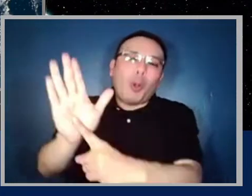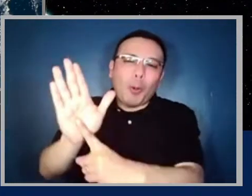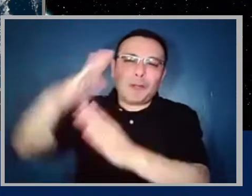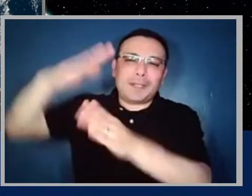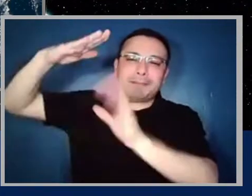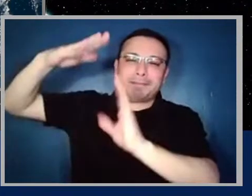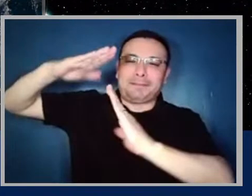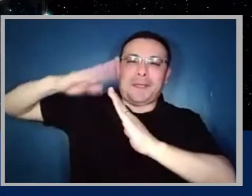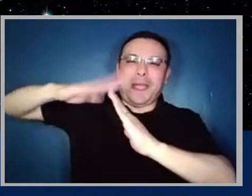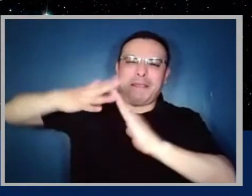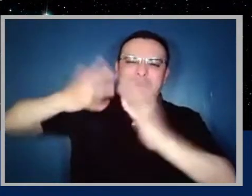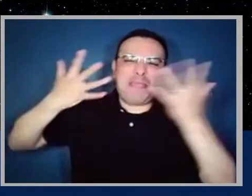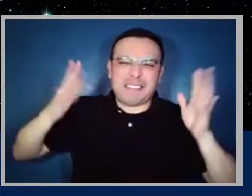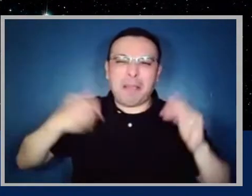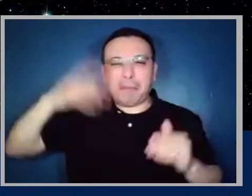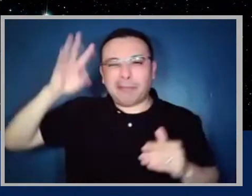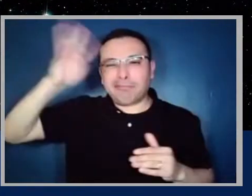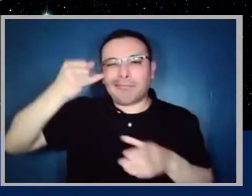That's it.